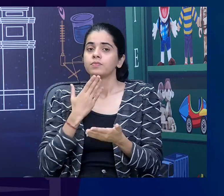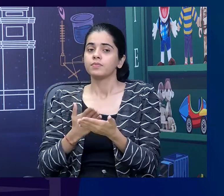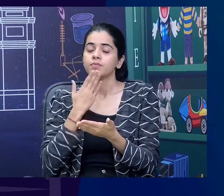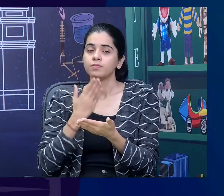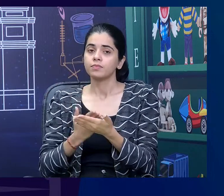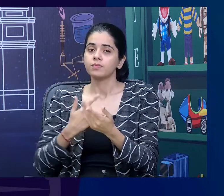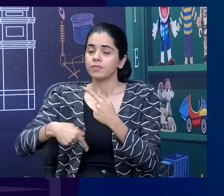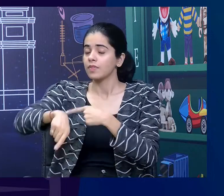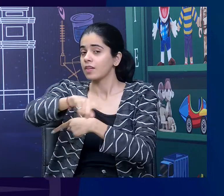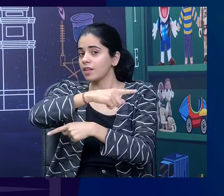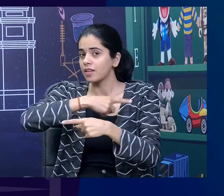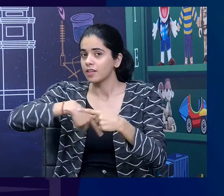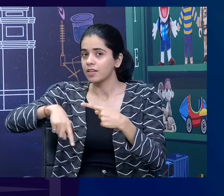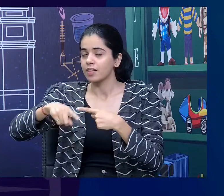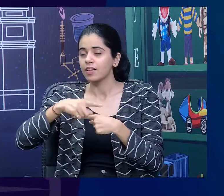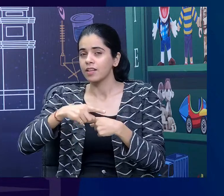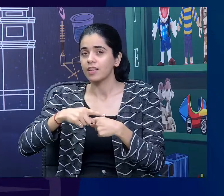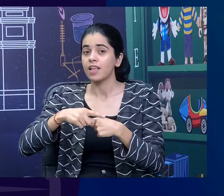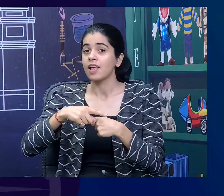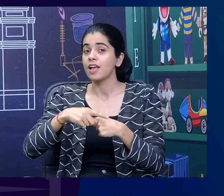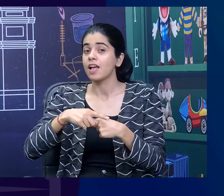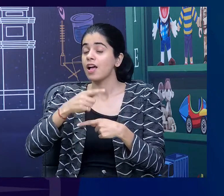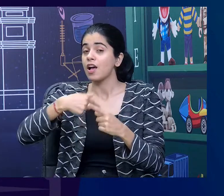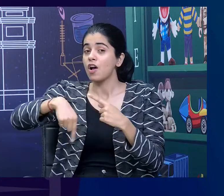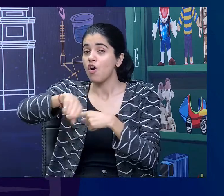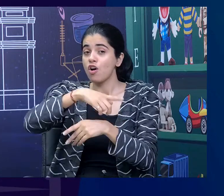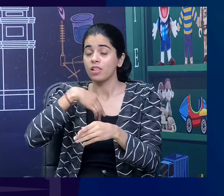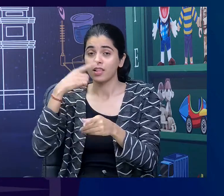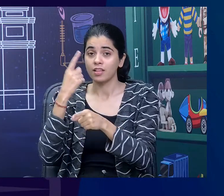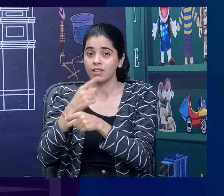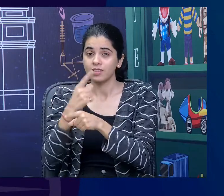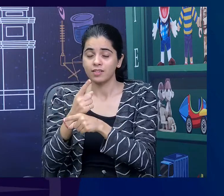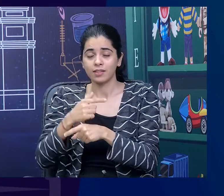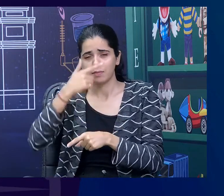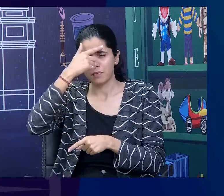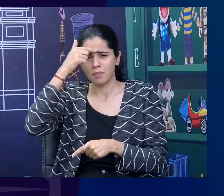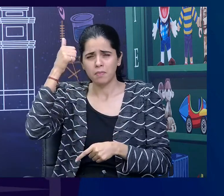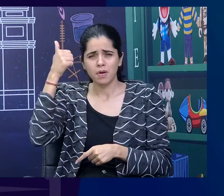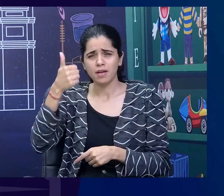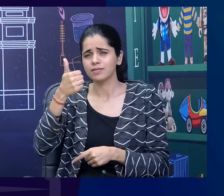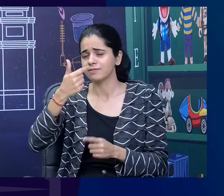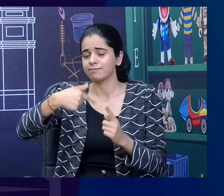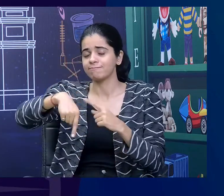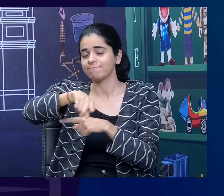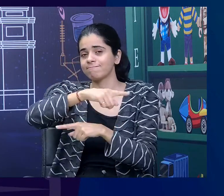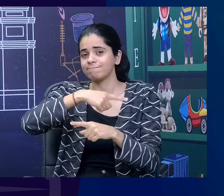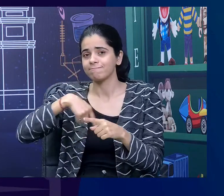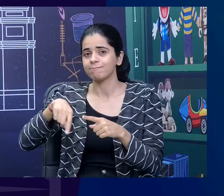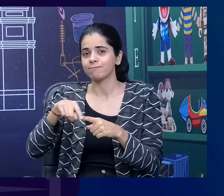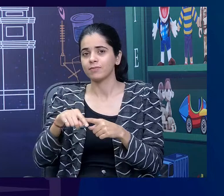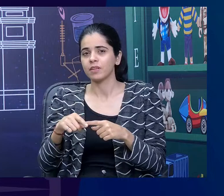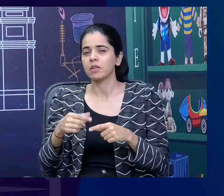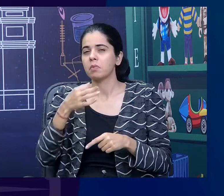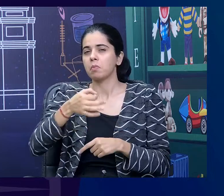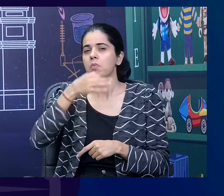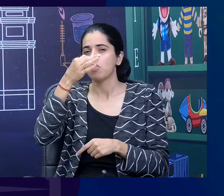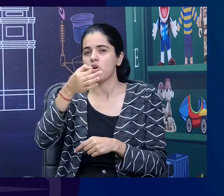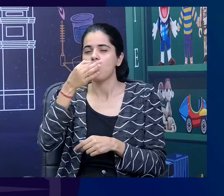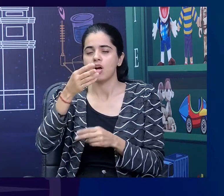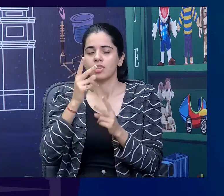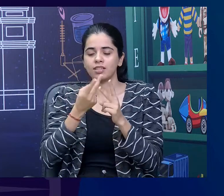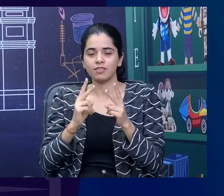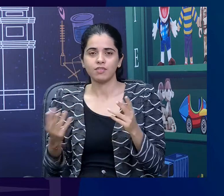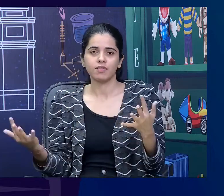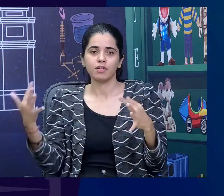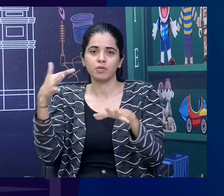you. Thank you all. And I wish all the teachers, very best in their endeavor. I hope we'll see more of these differentiated